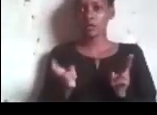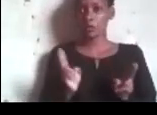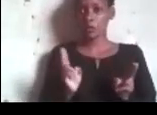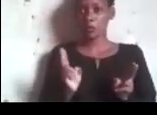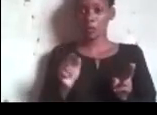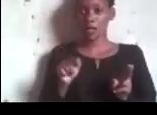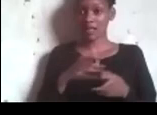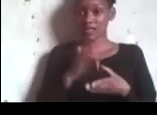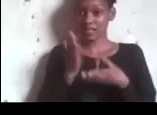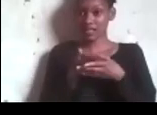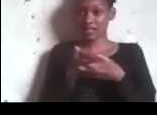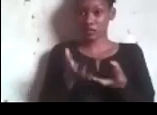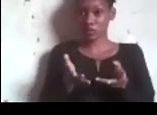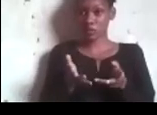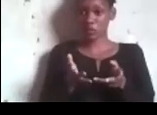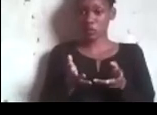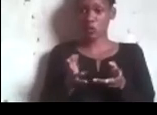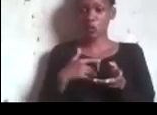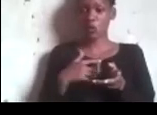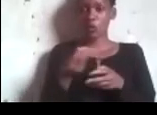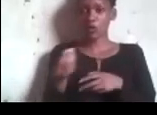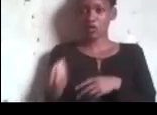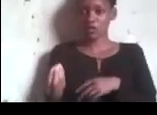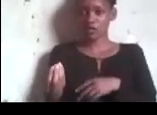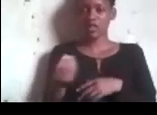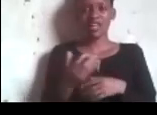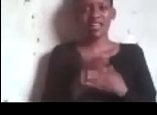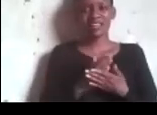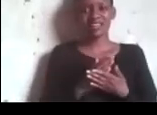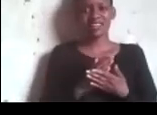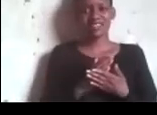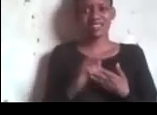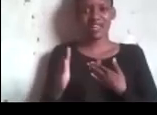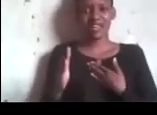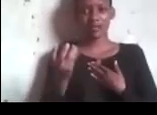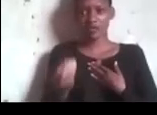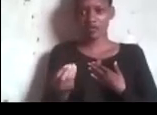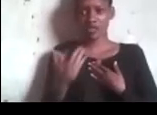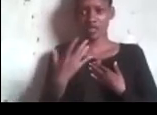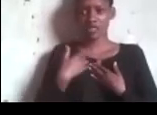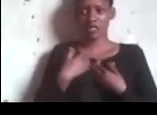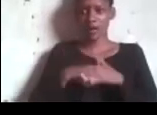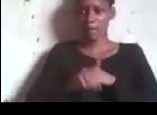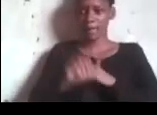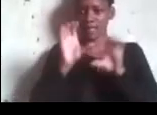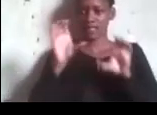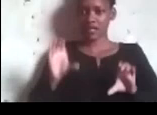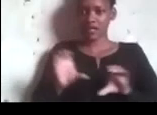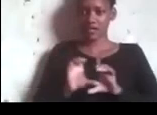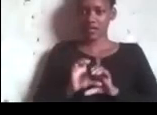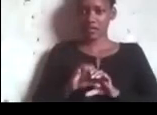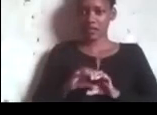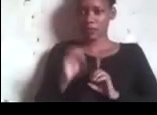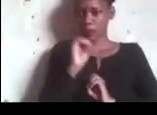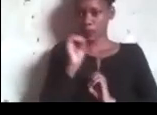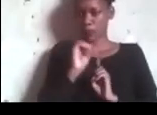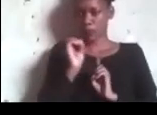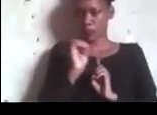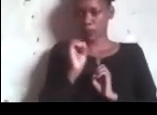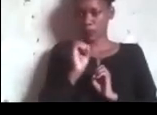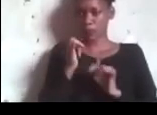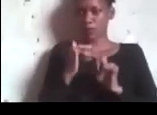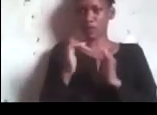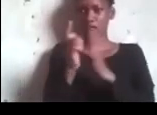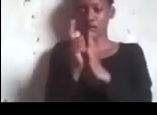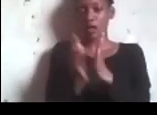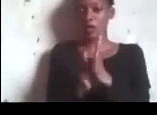where there are some children who don't have birth certificate. So in terms of the law, if the mother